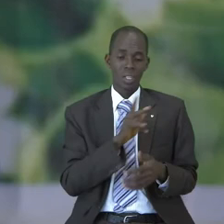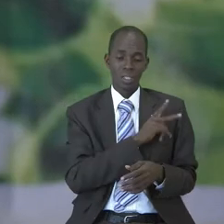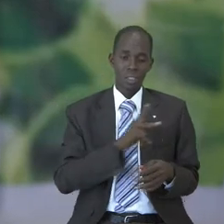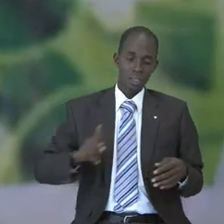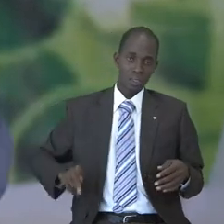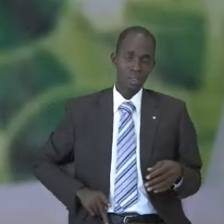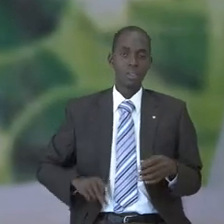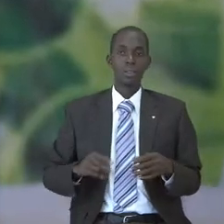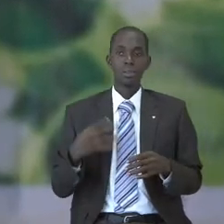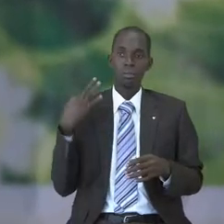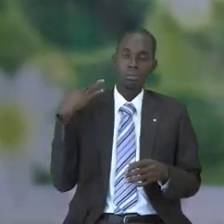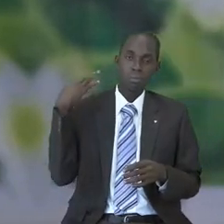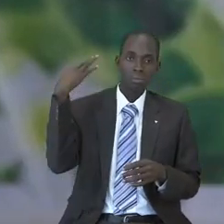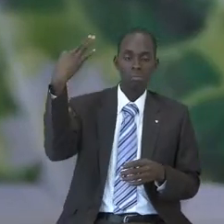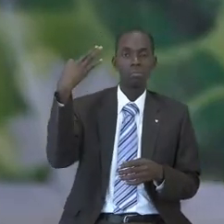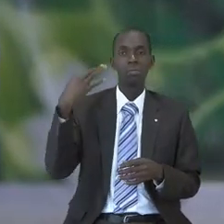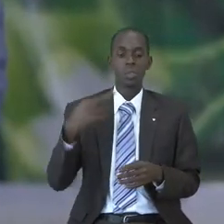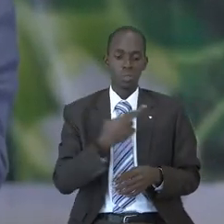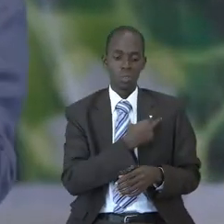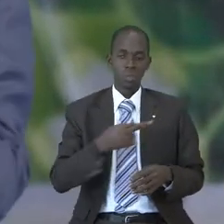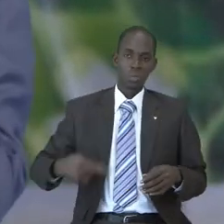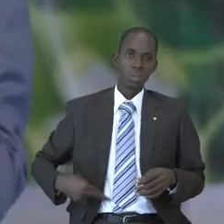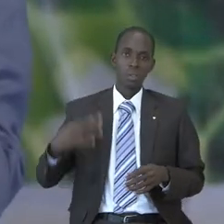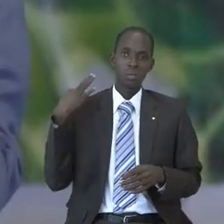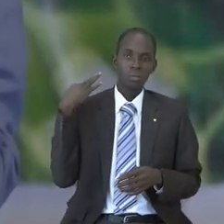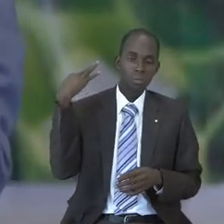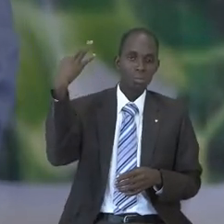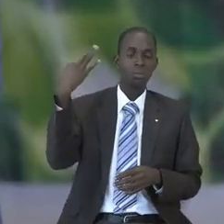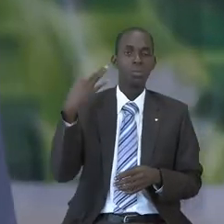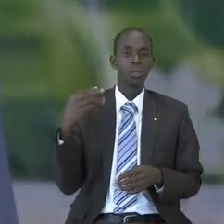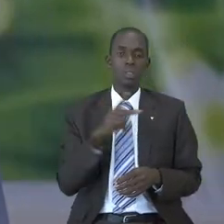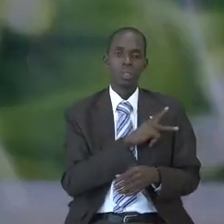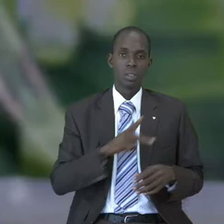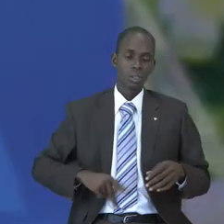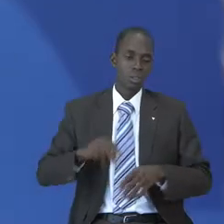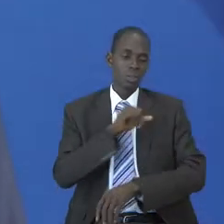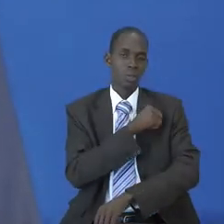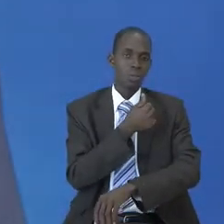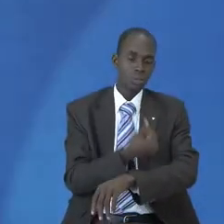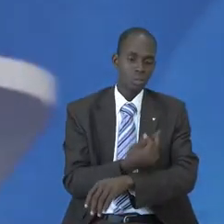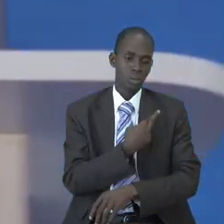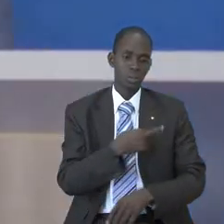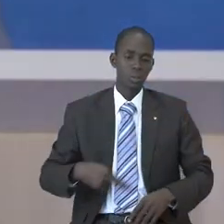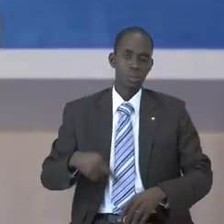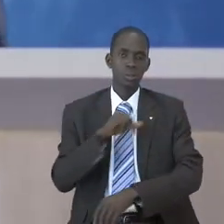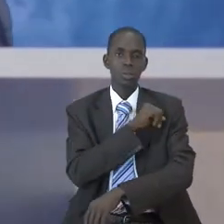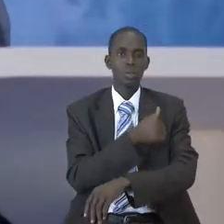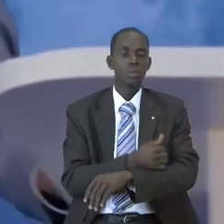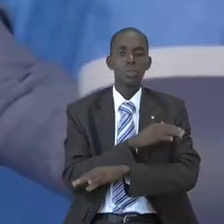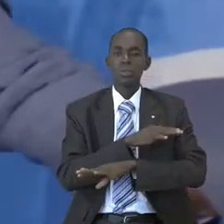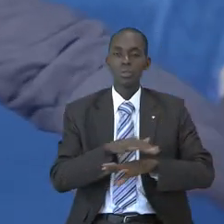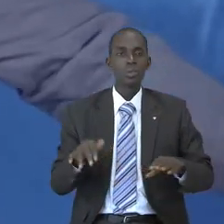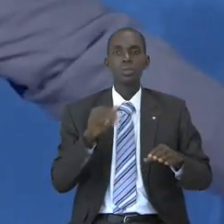position, royal position, kingly authority, royal authority does